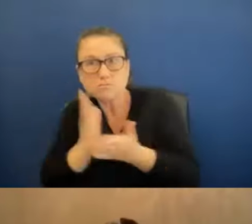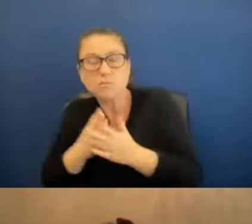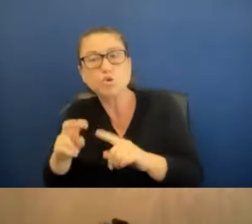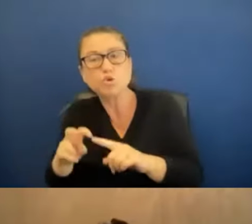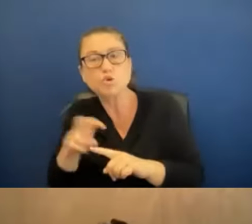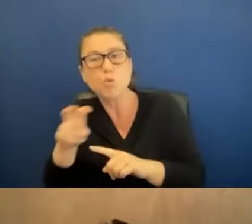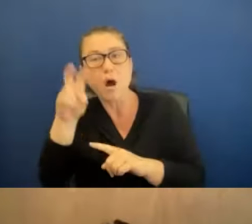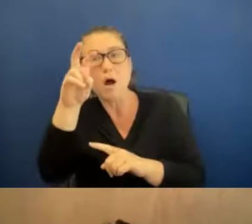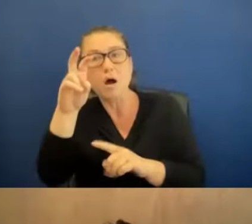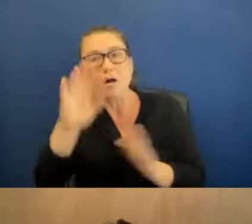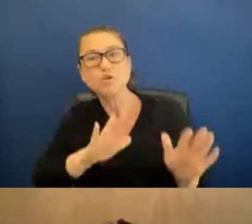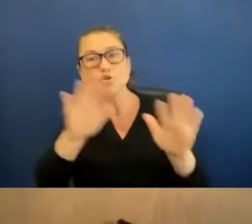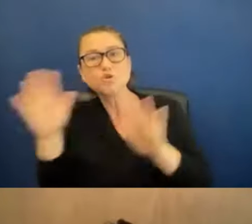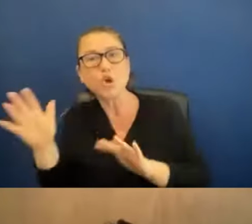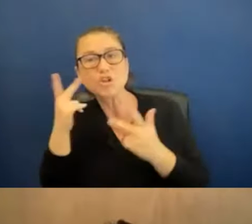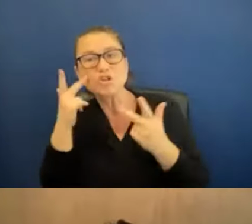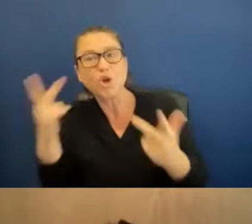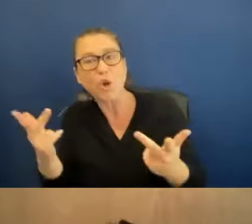effectively.